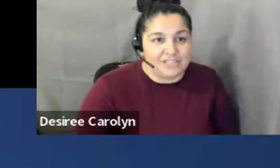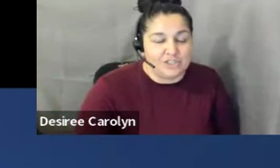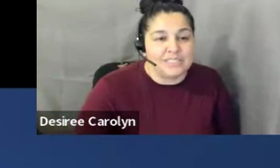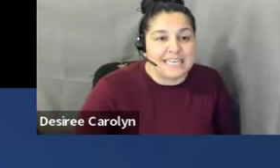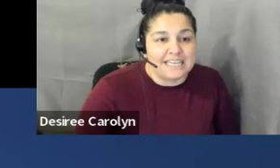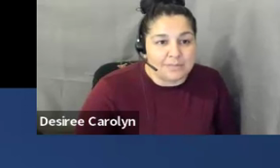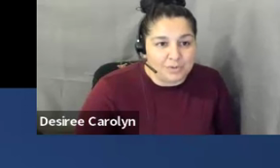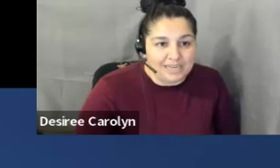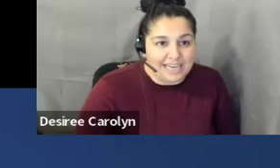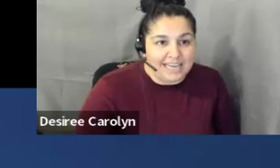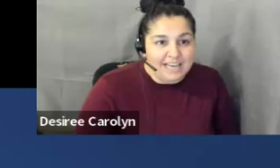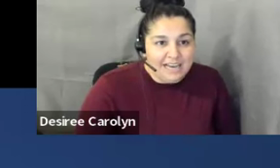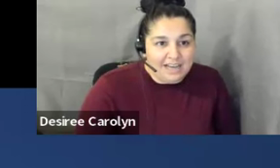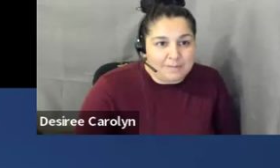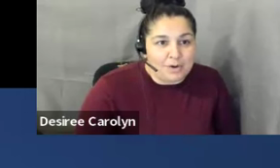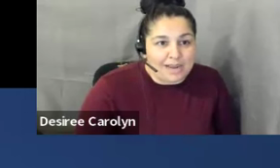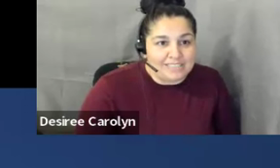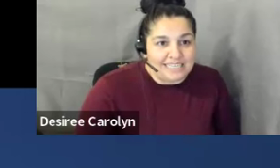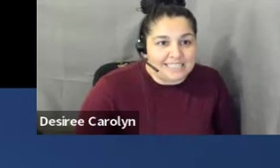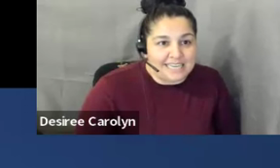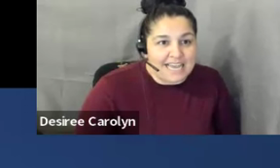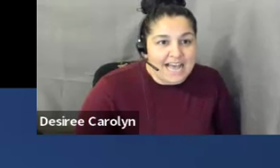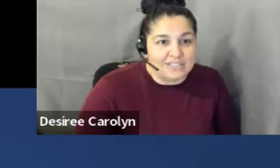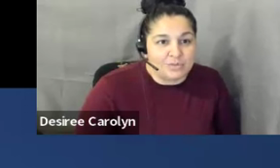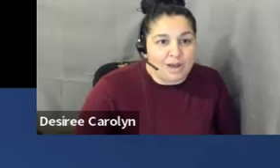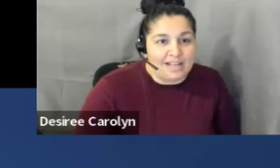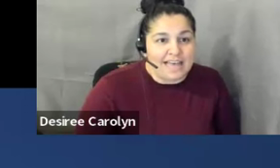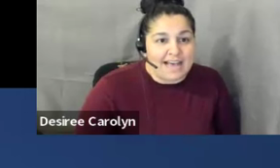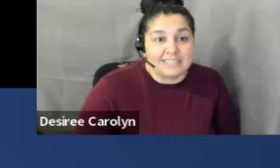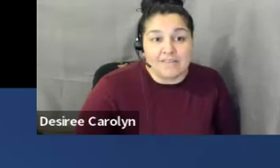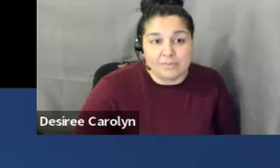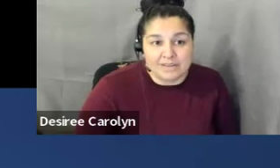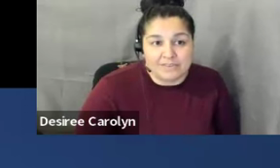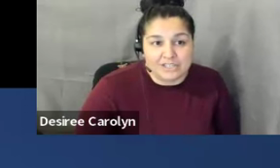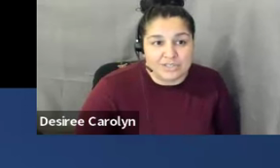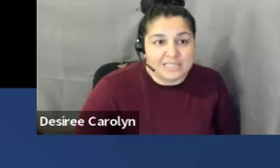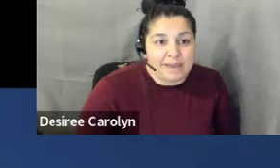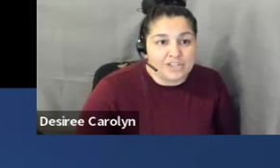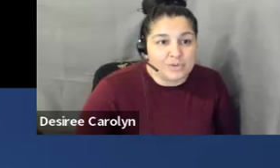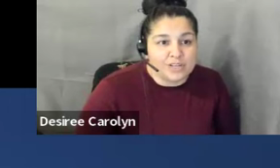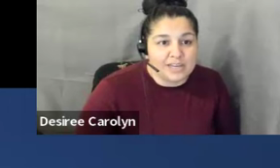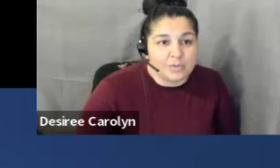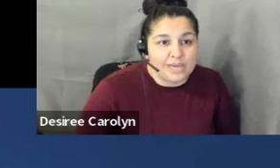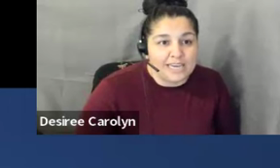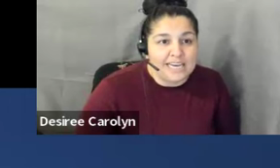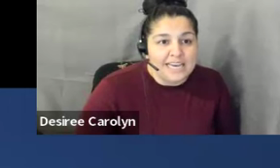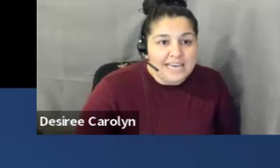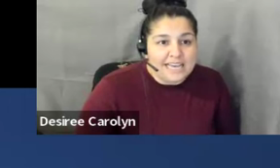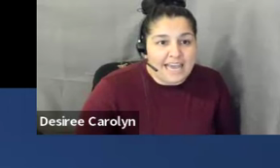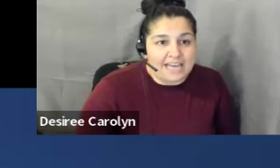hearing individuals in the community around DC, as well as government officials, to make sure that